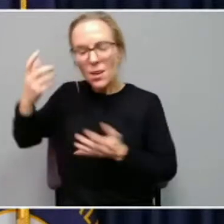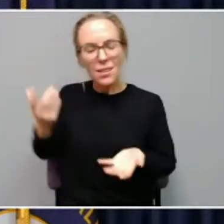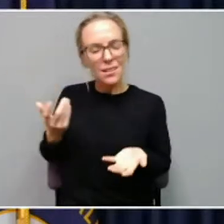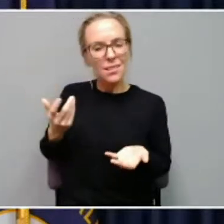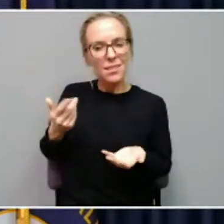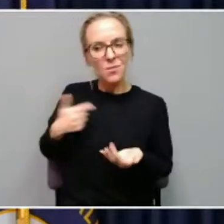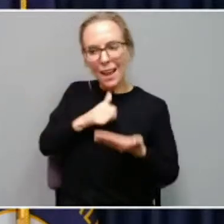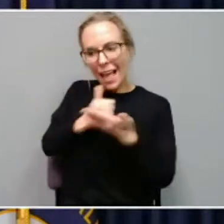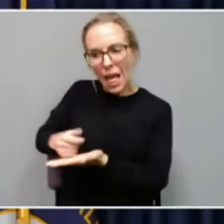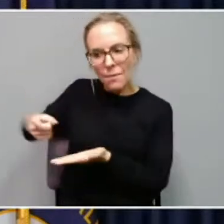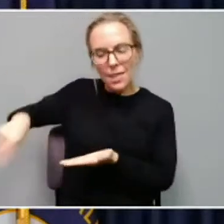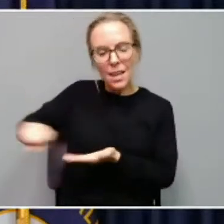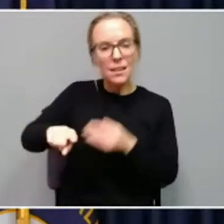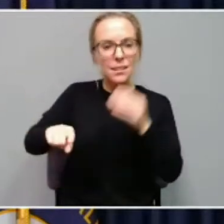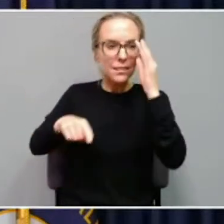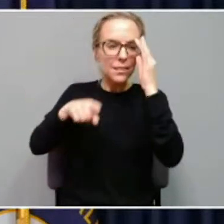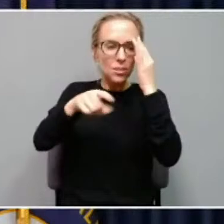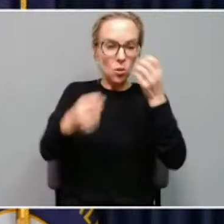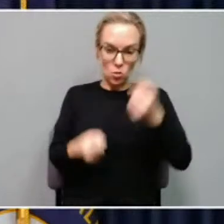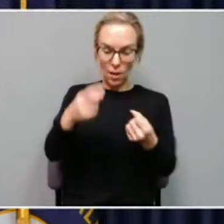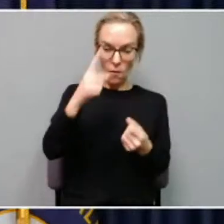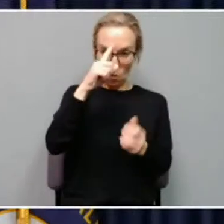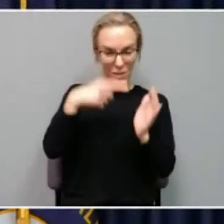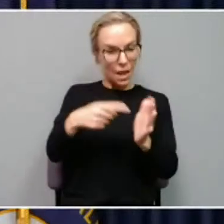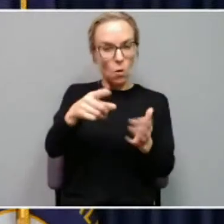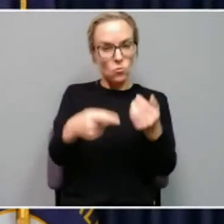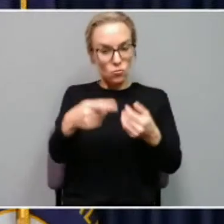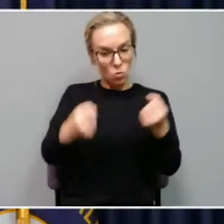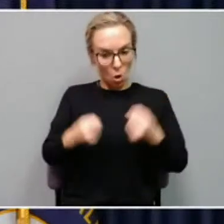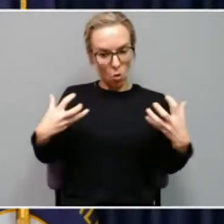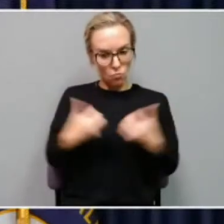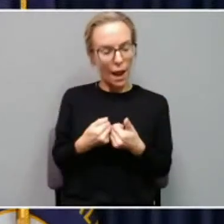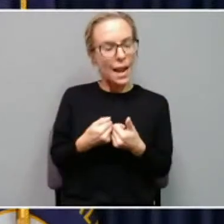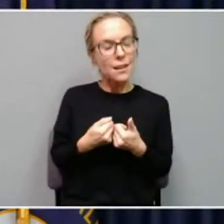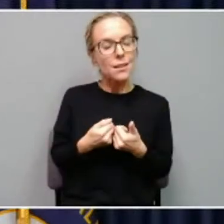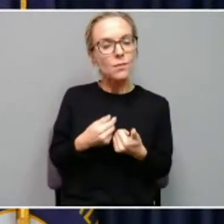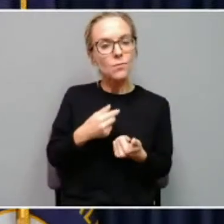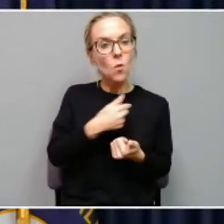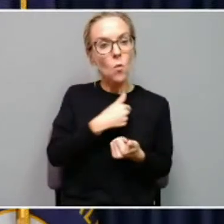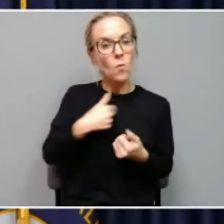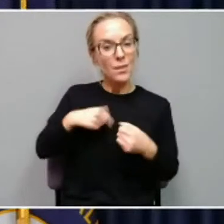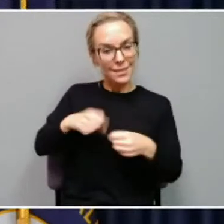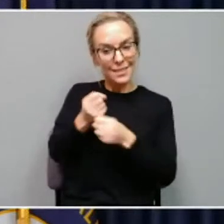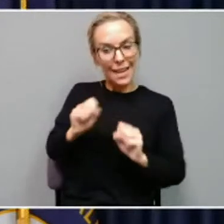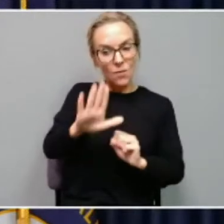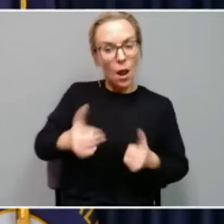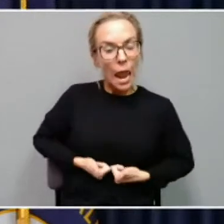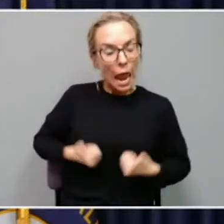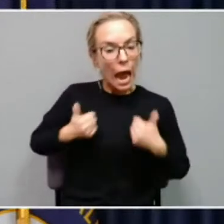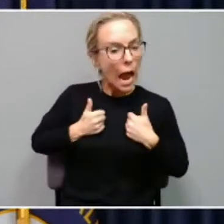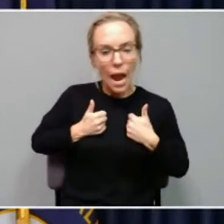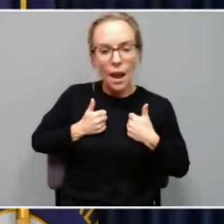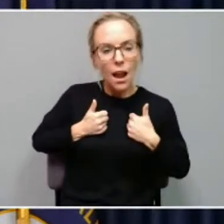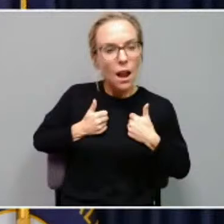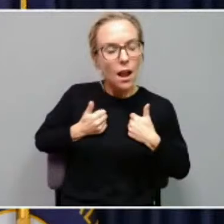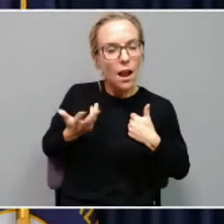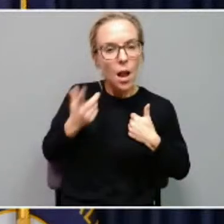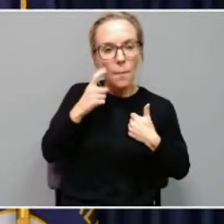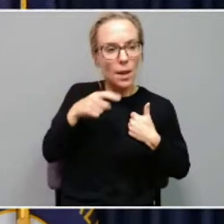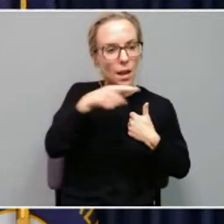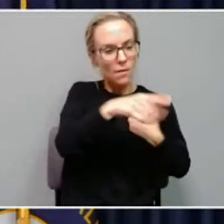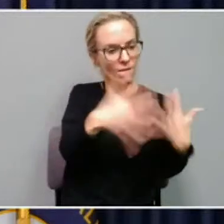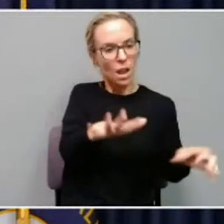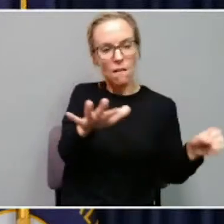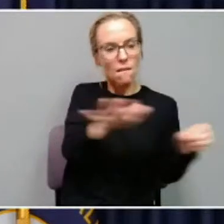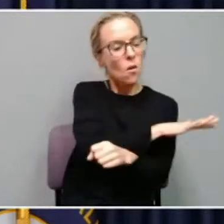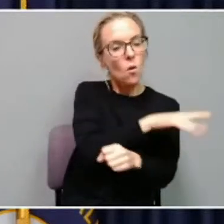closer, if you're in a car wreck today, we might not be able to get to you. So if you'd like to make sure that ER is open